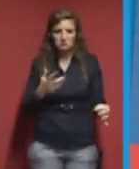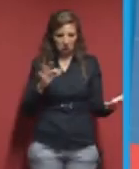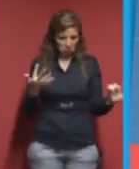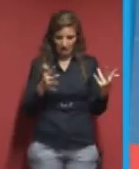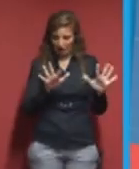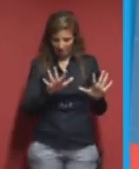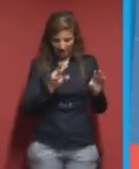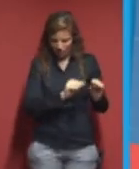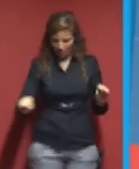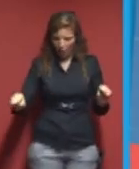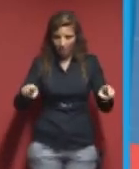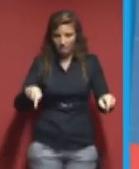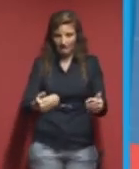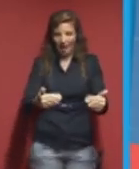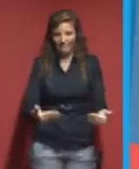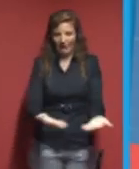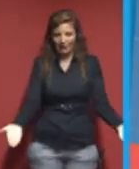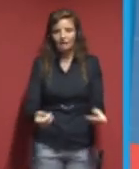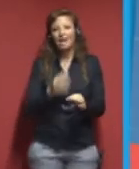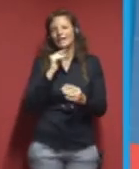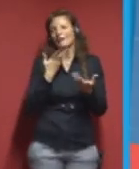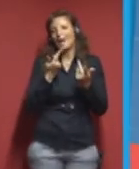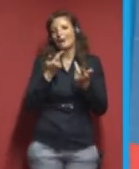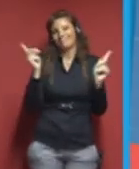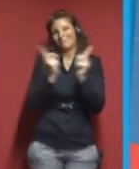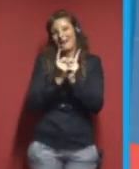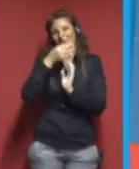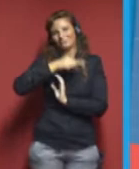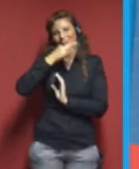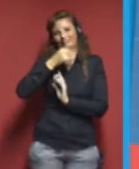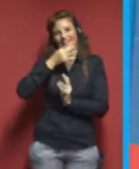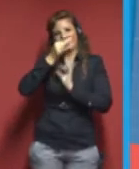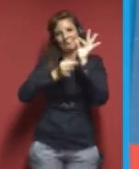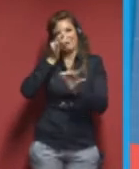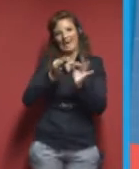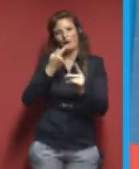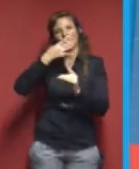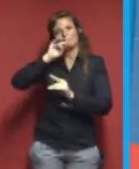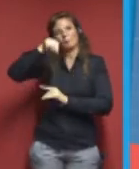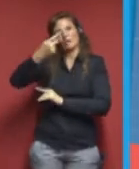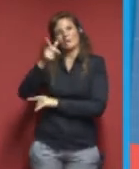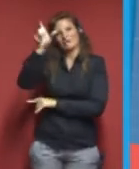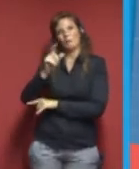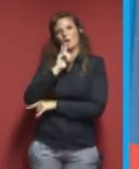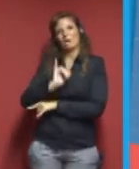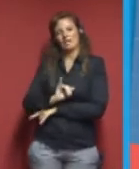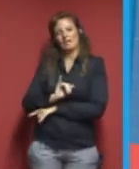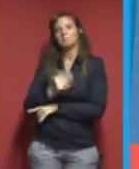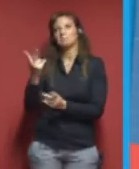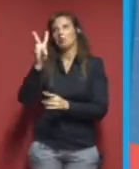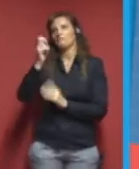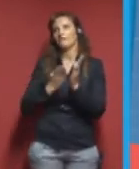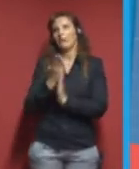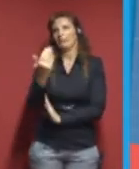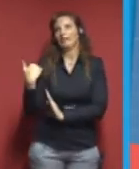So, just a few words for the next speaker. Exactly 20 years ago, his face was on the first historical